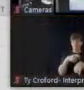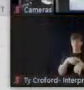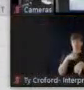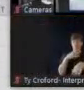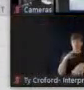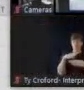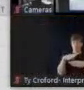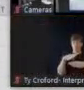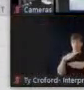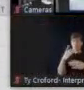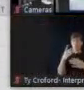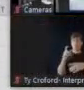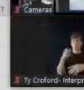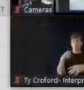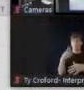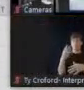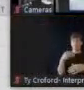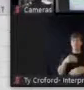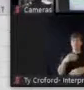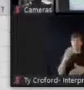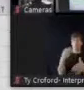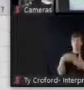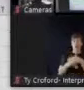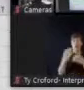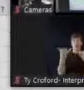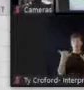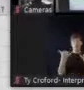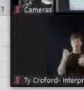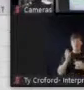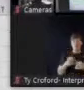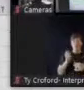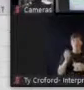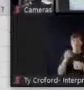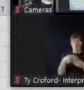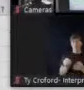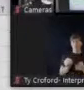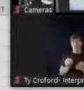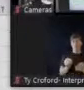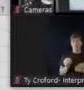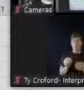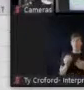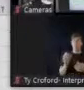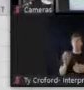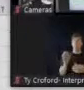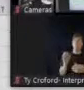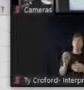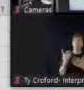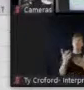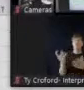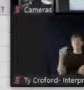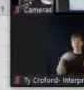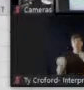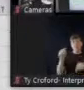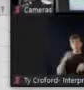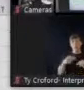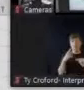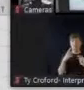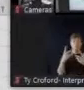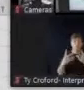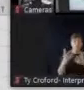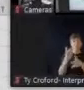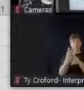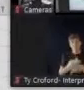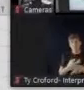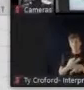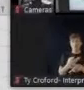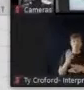the judge's office today. So I just wanted to just come back here and just make sure, that we all knew what